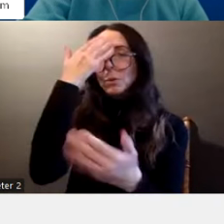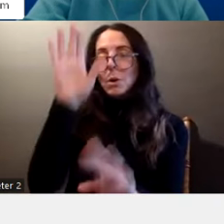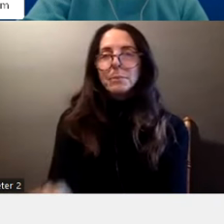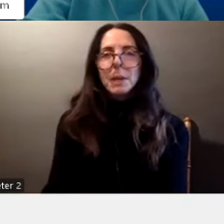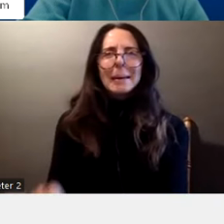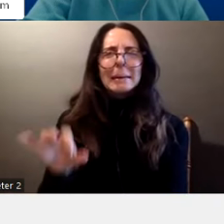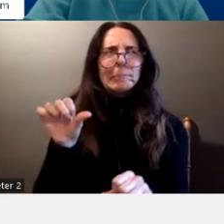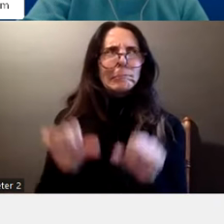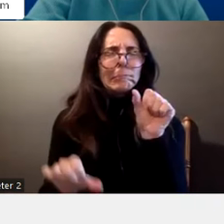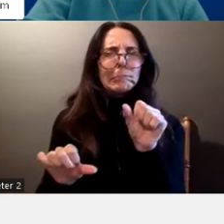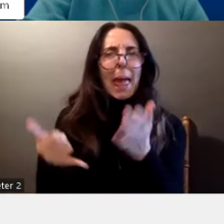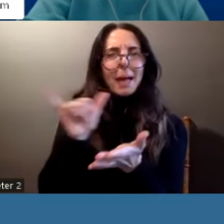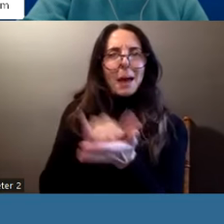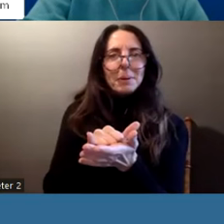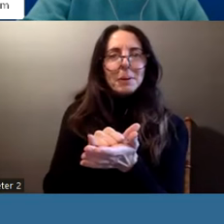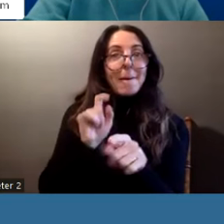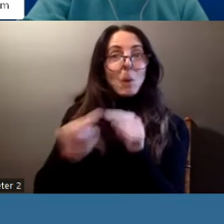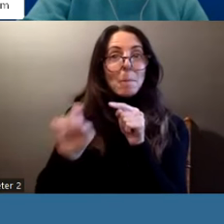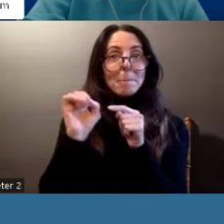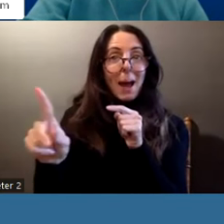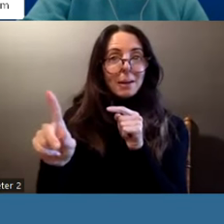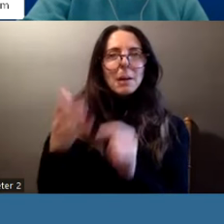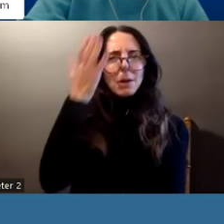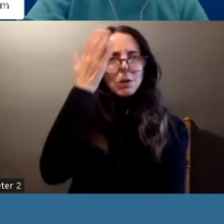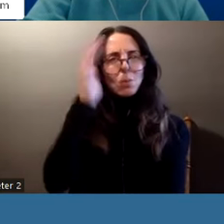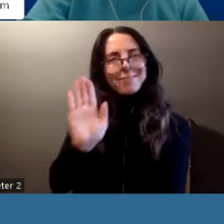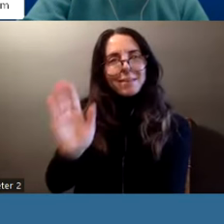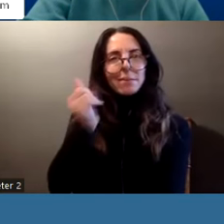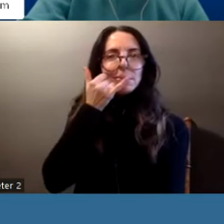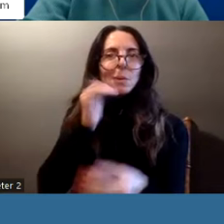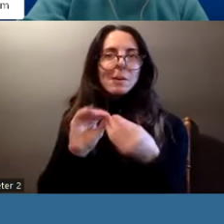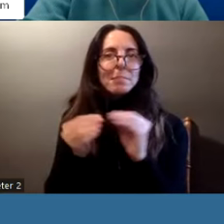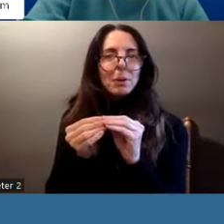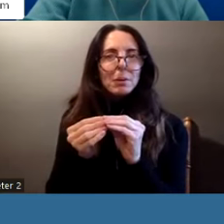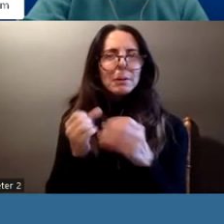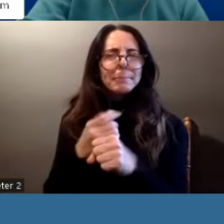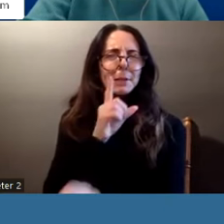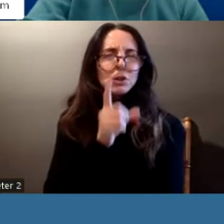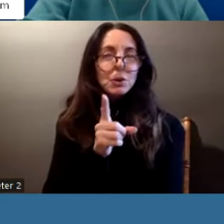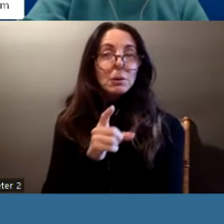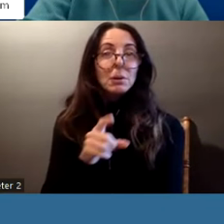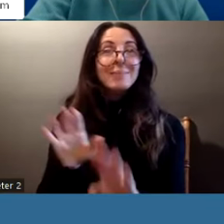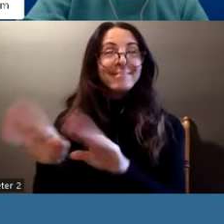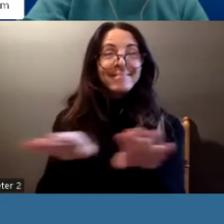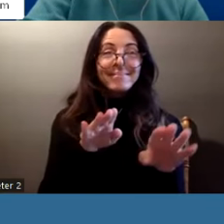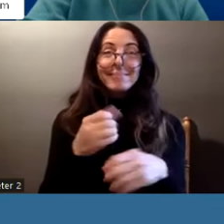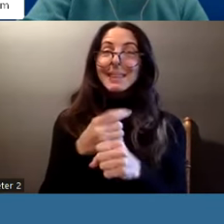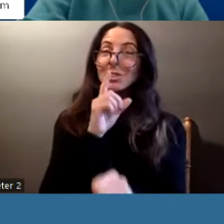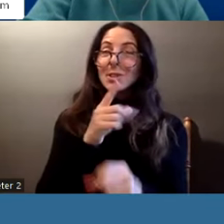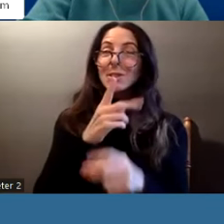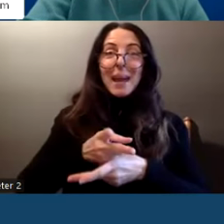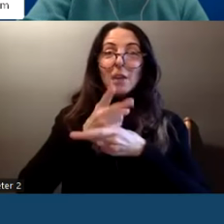you know is theirs. Remember, be cautious when anyone contacts you asking for personal information or